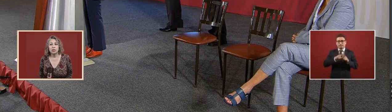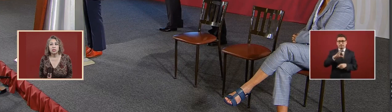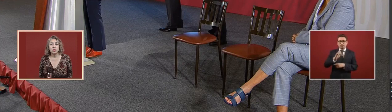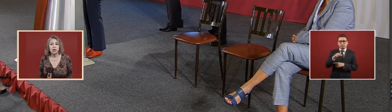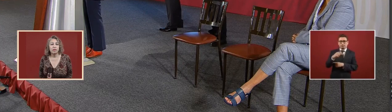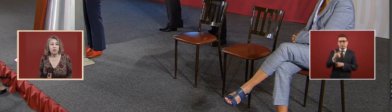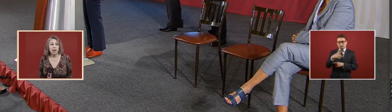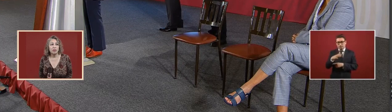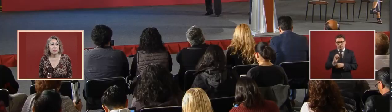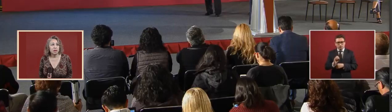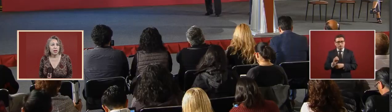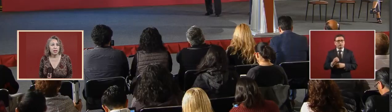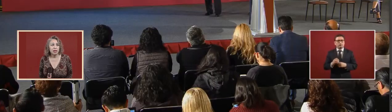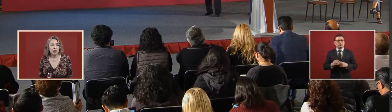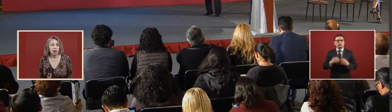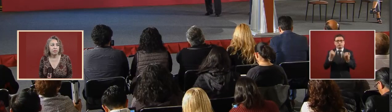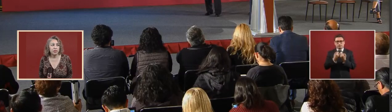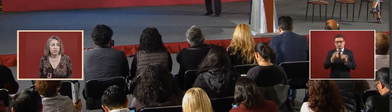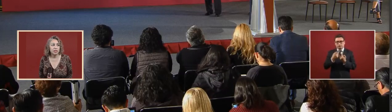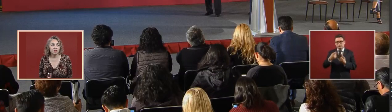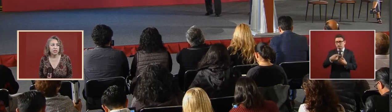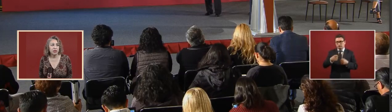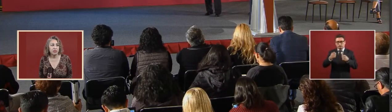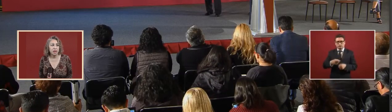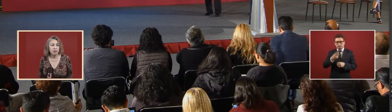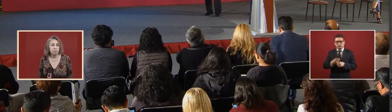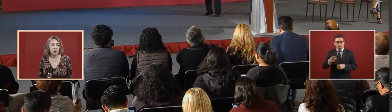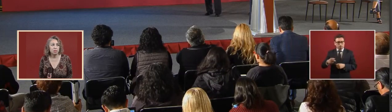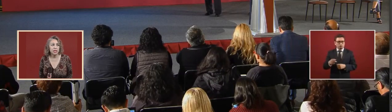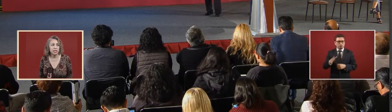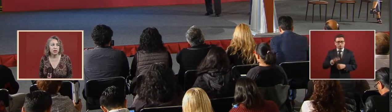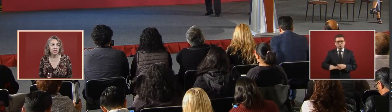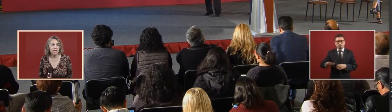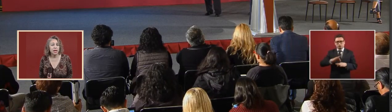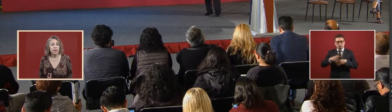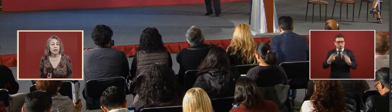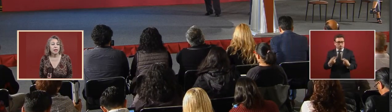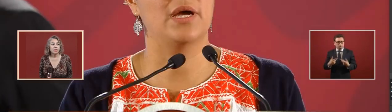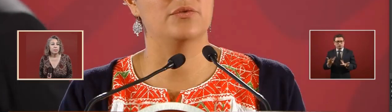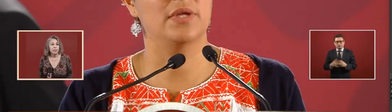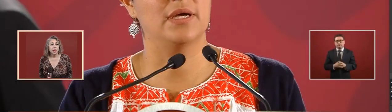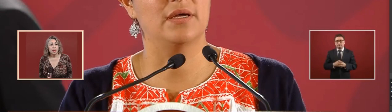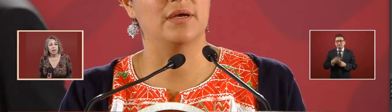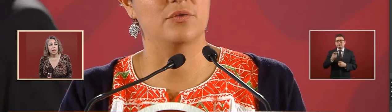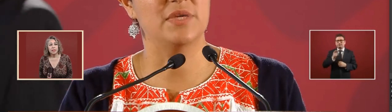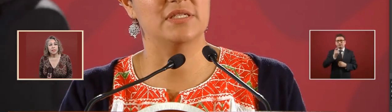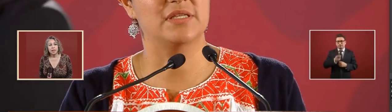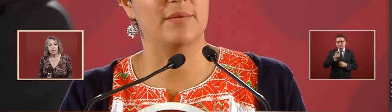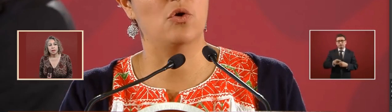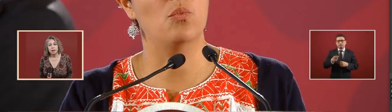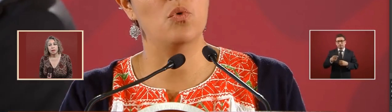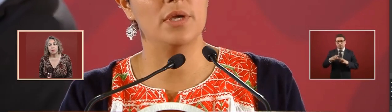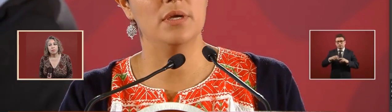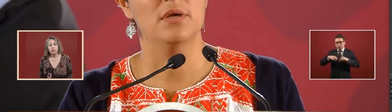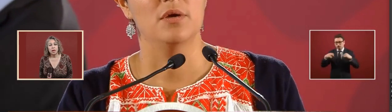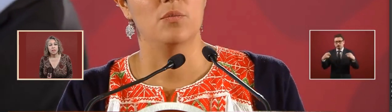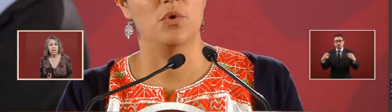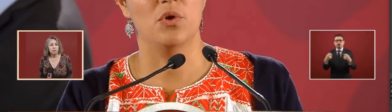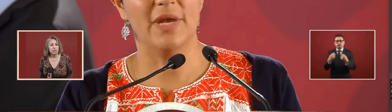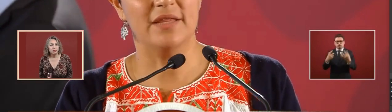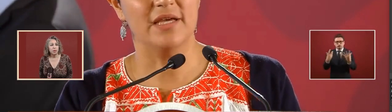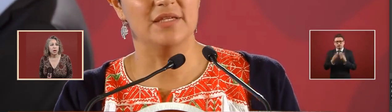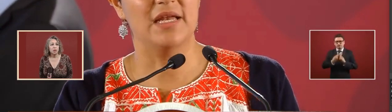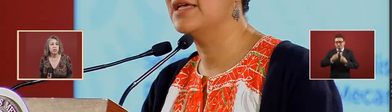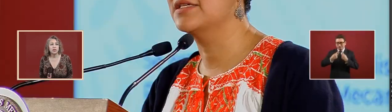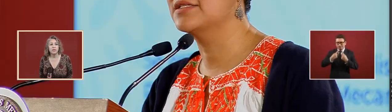And also we have CONAU and the Conference of Security, Public Security. It's a